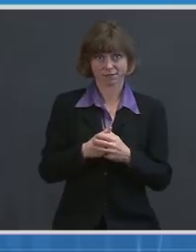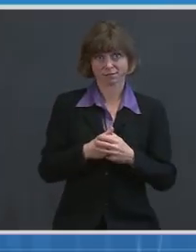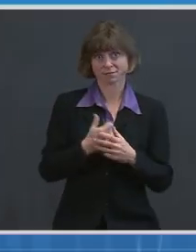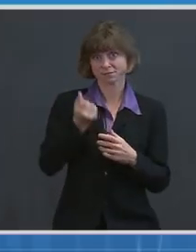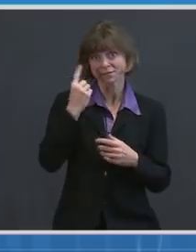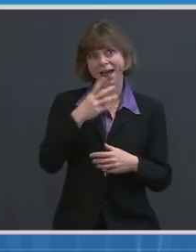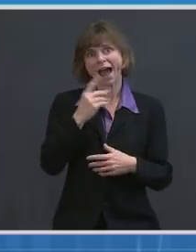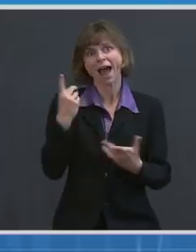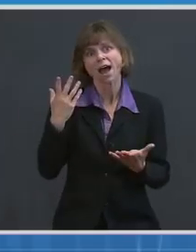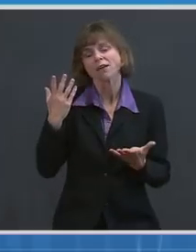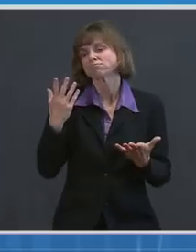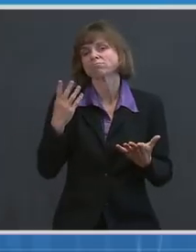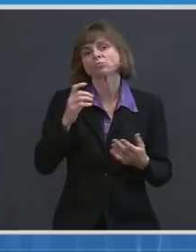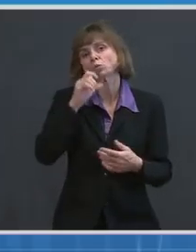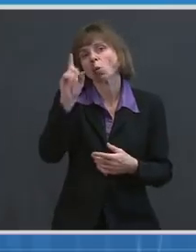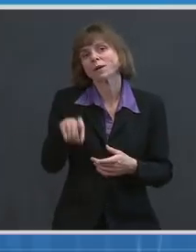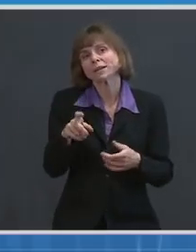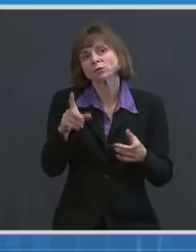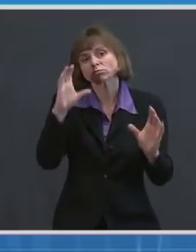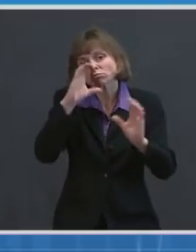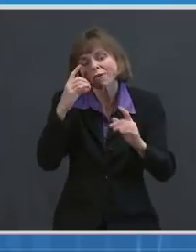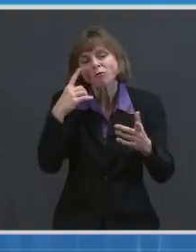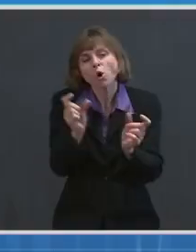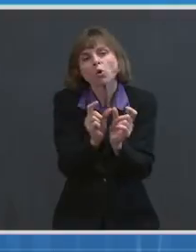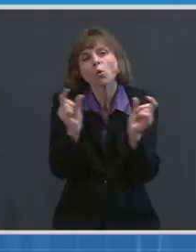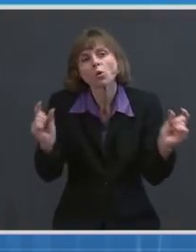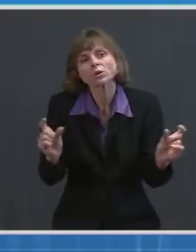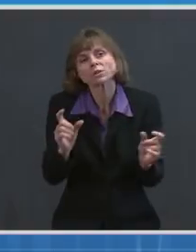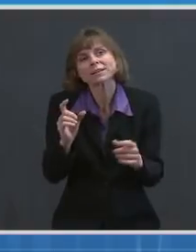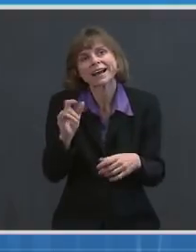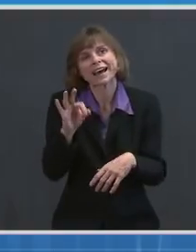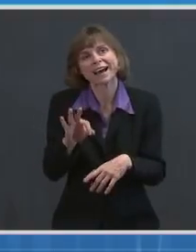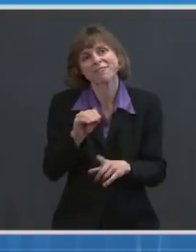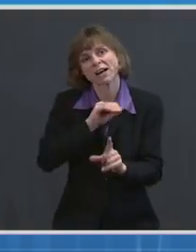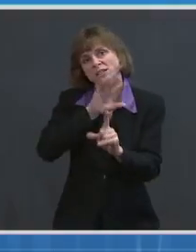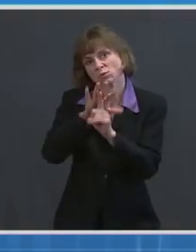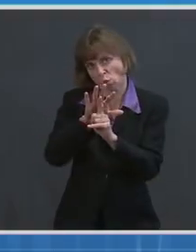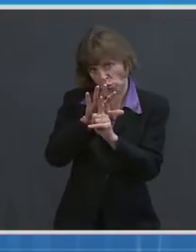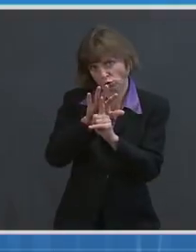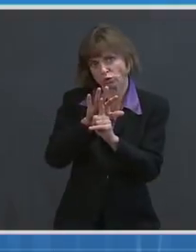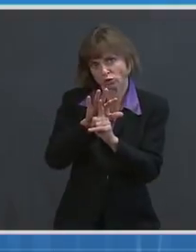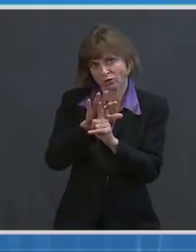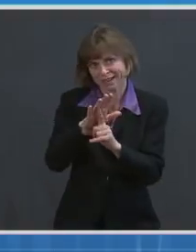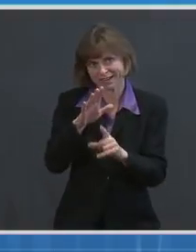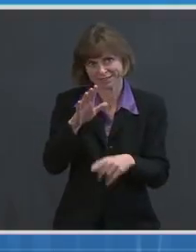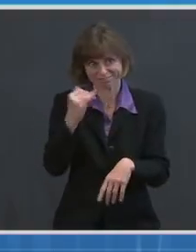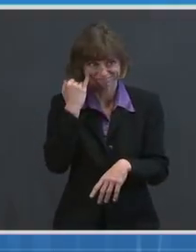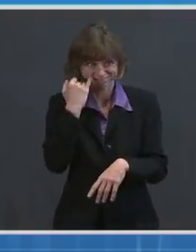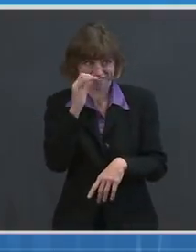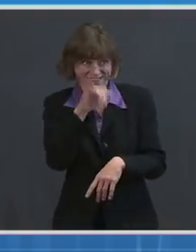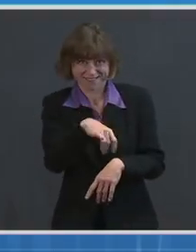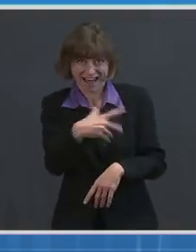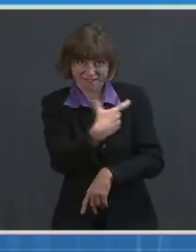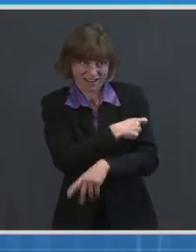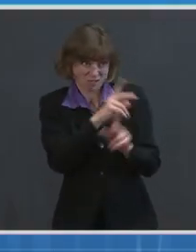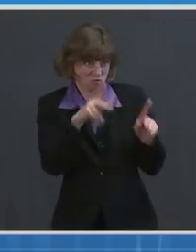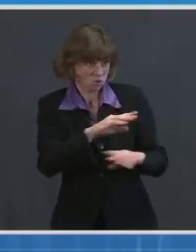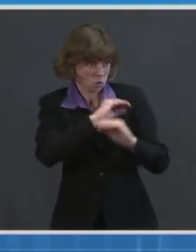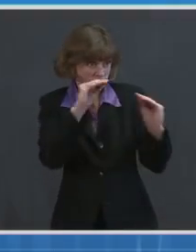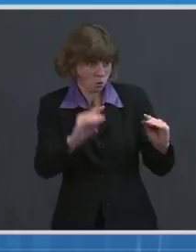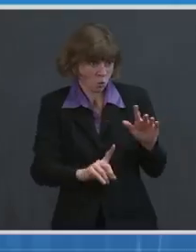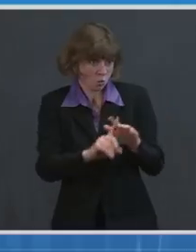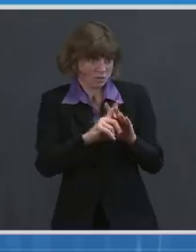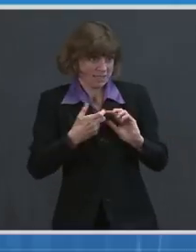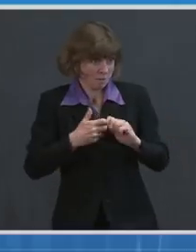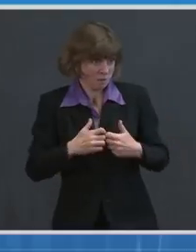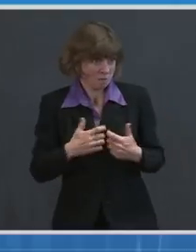quarantine and testing following a known COVID-19 exposure if the vaccinated person remains asymptomatic. For now,